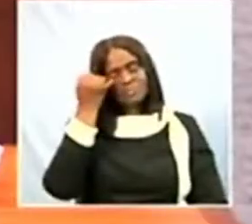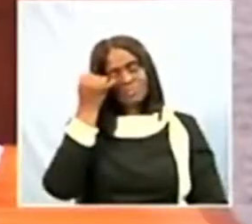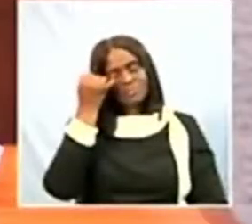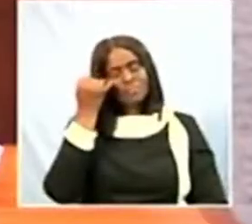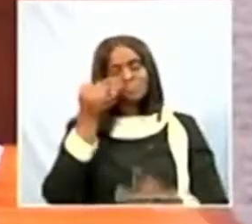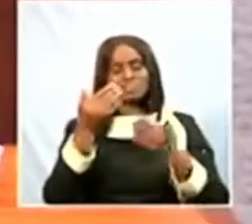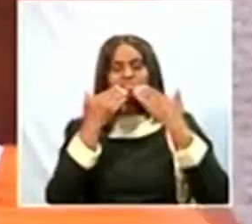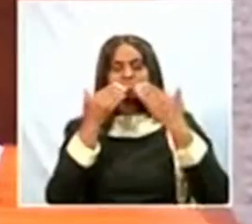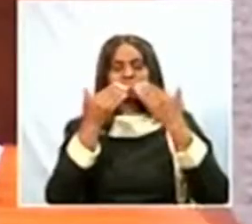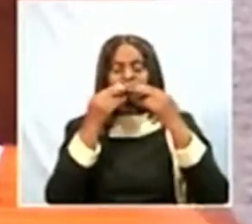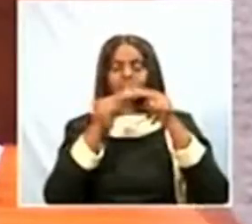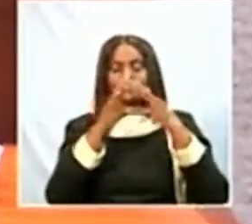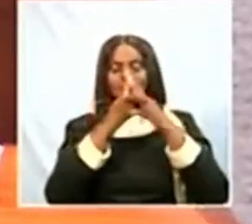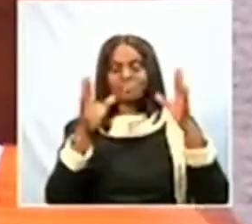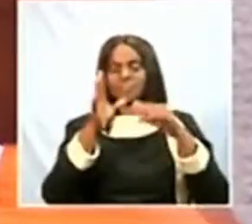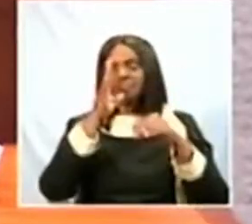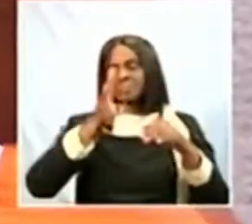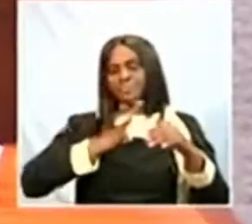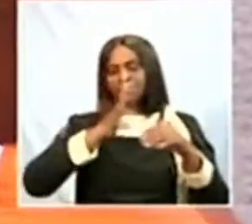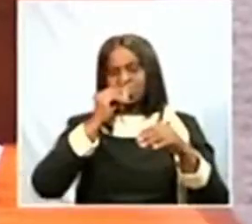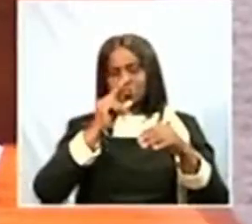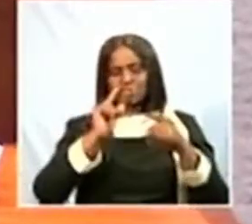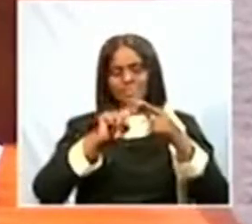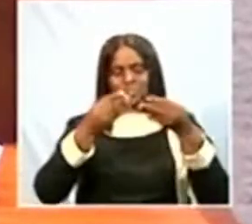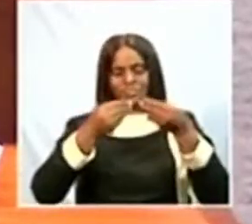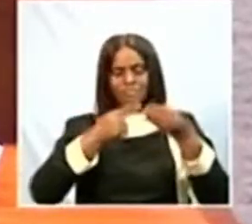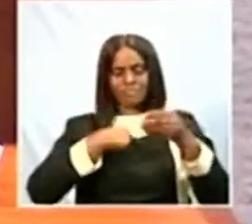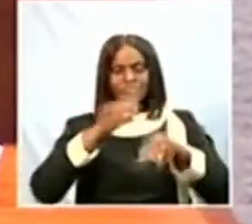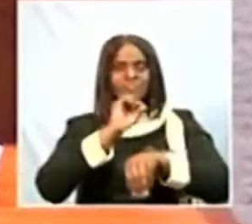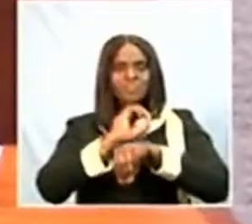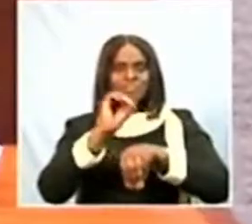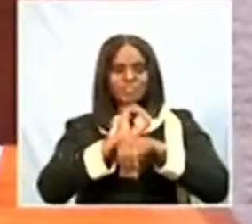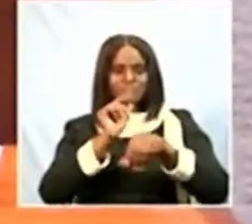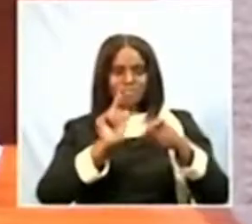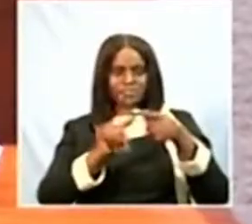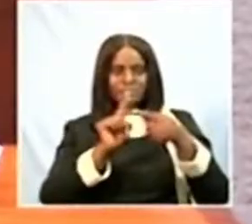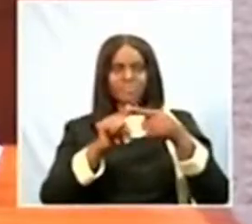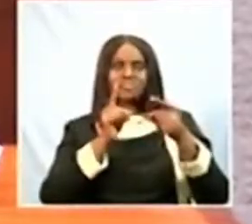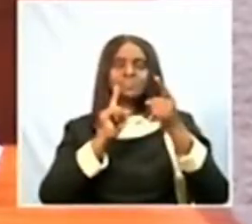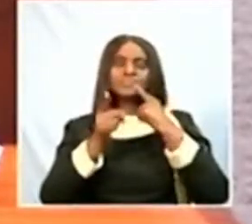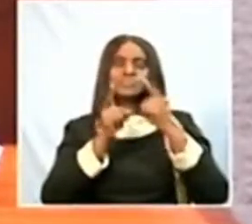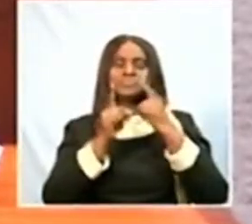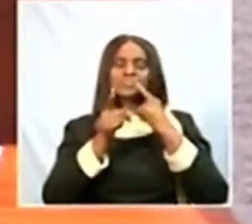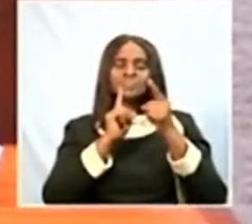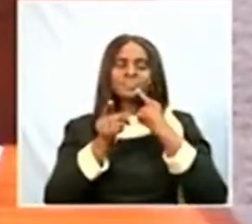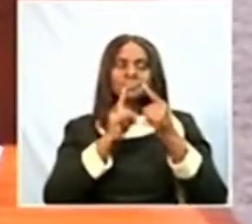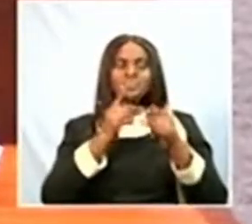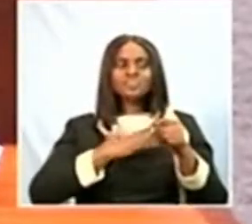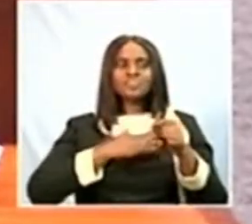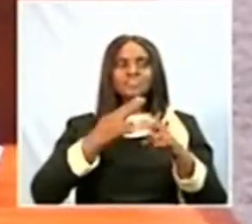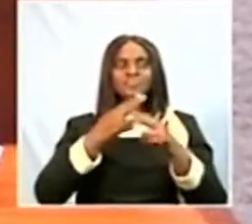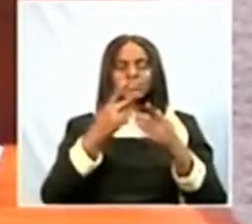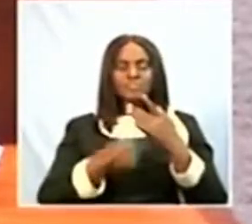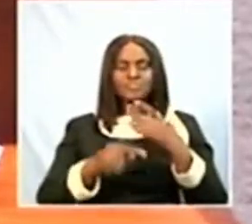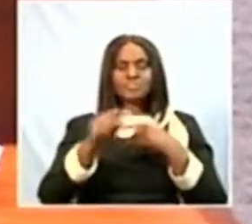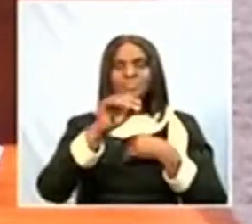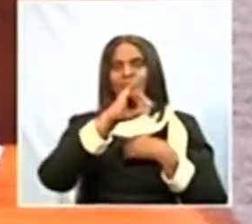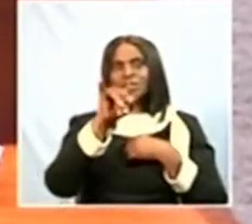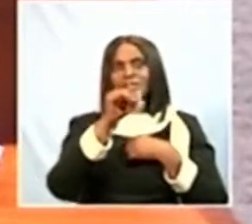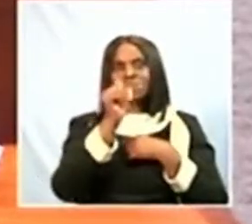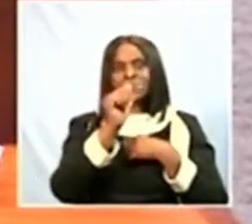Thank you very much, Madam Speaker, to give me this an opportunity to speak. My name is Jacob